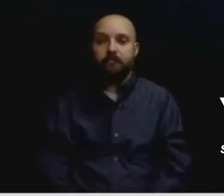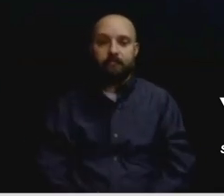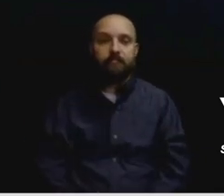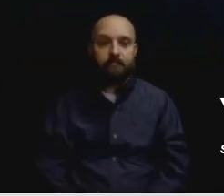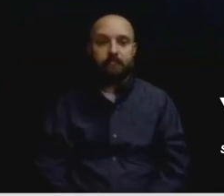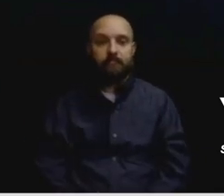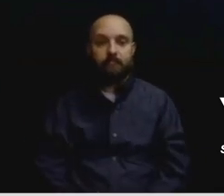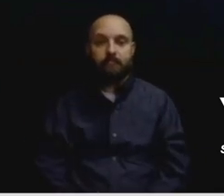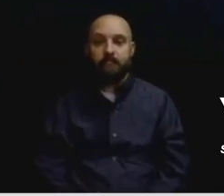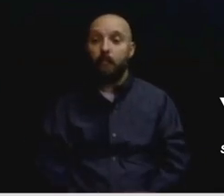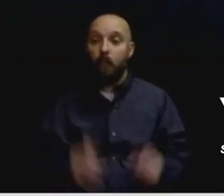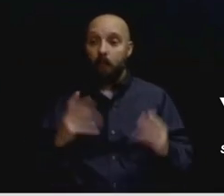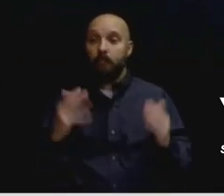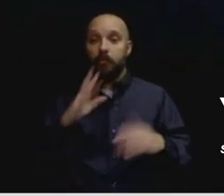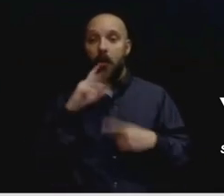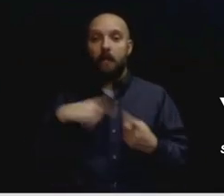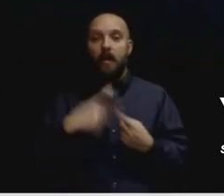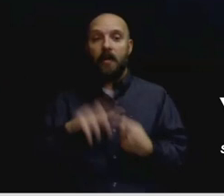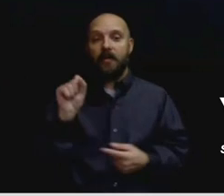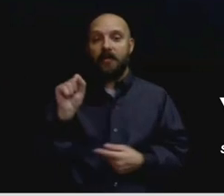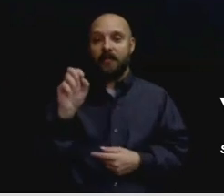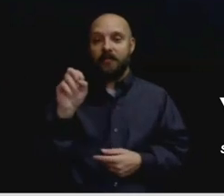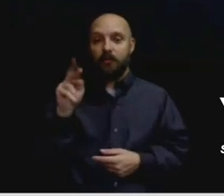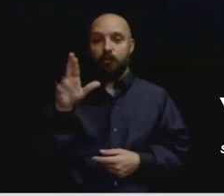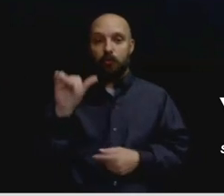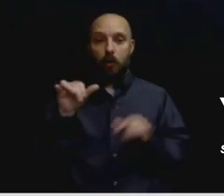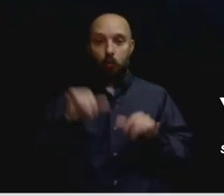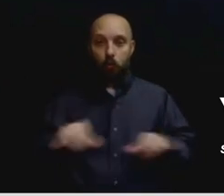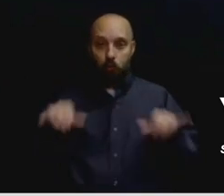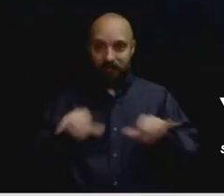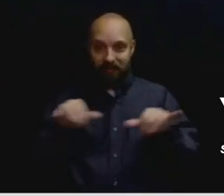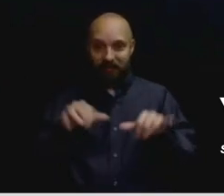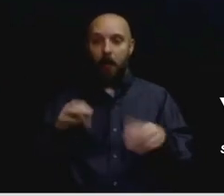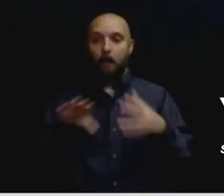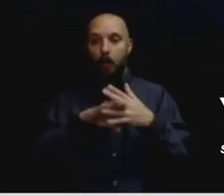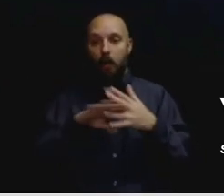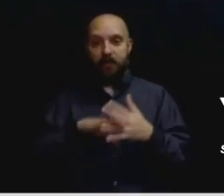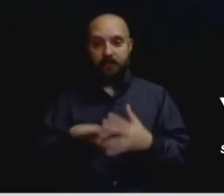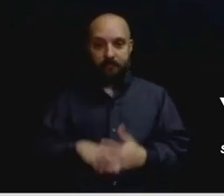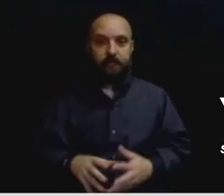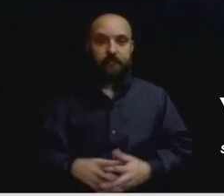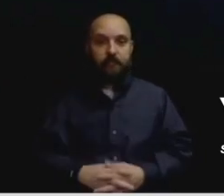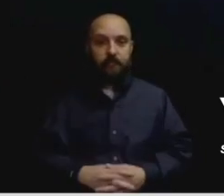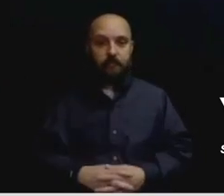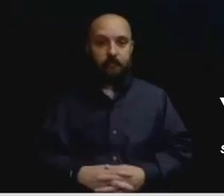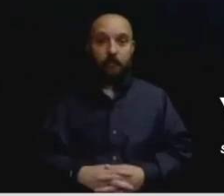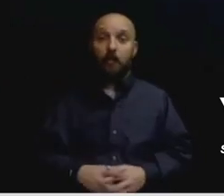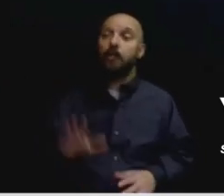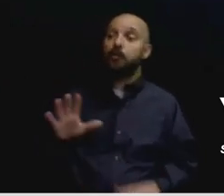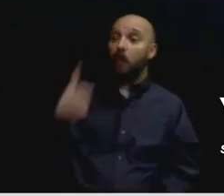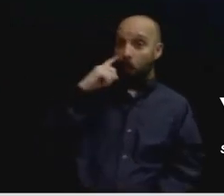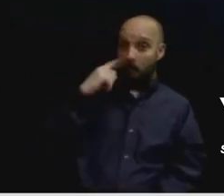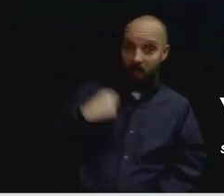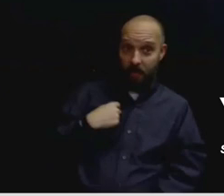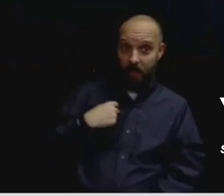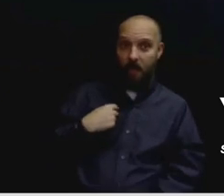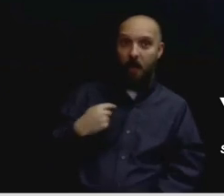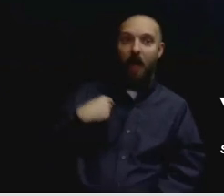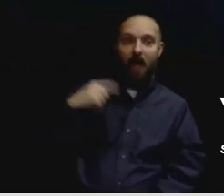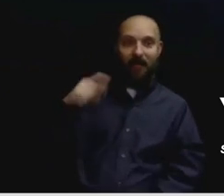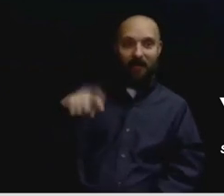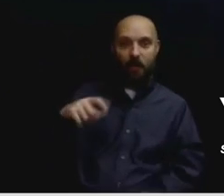All right, we're going to talk about sensory routines and breaks. So for me, I need to